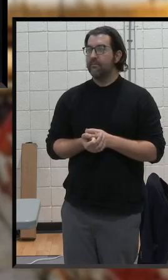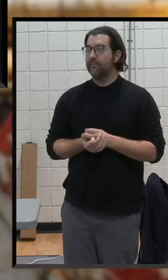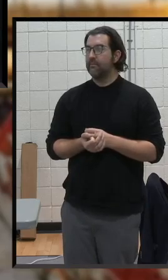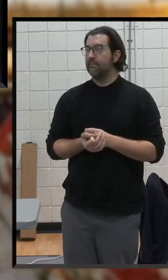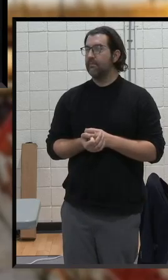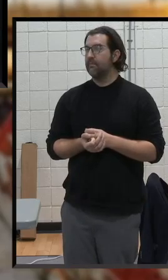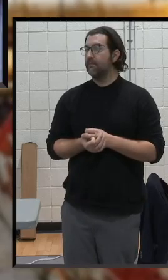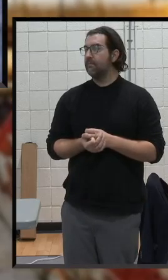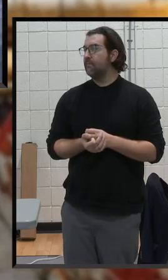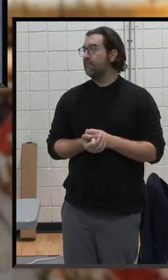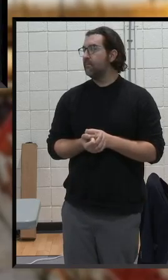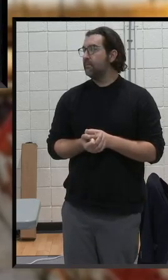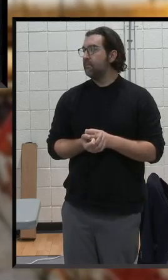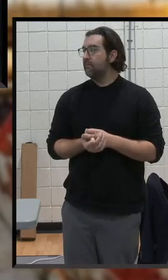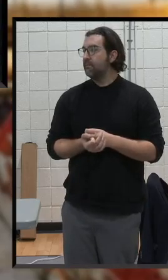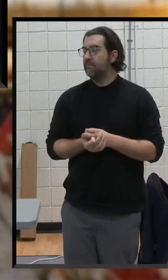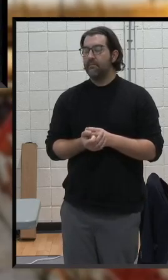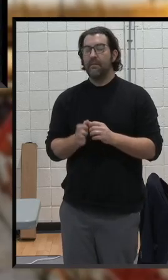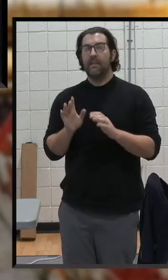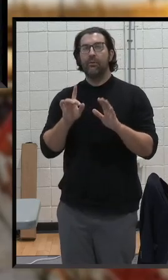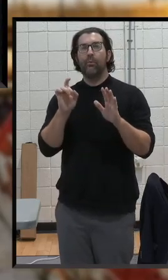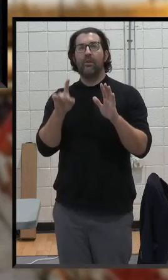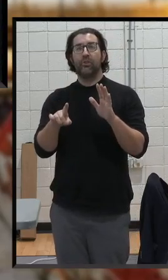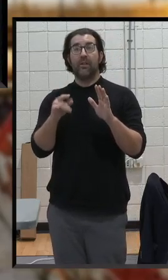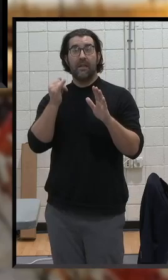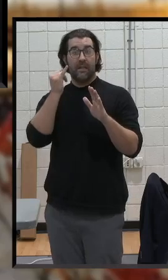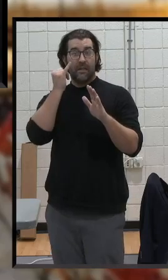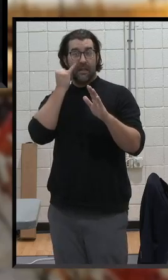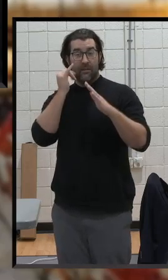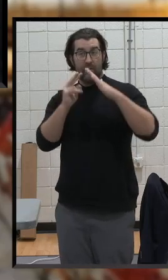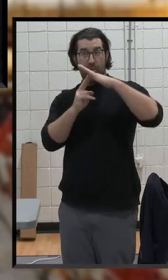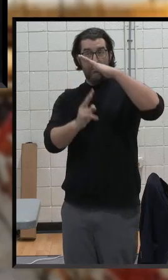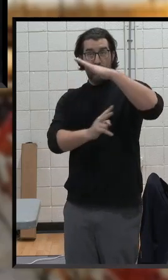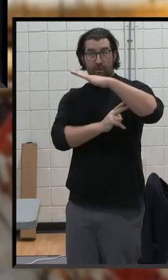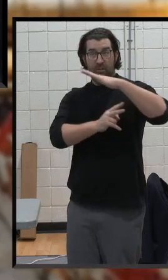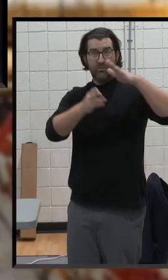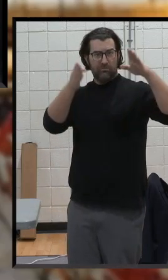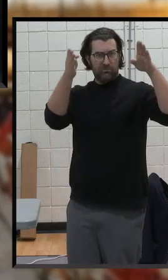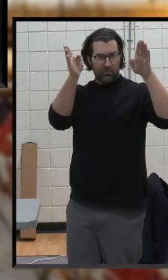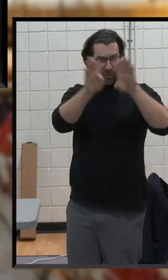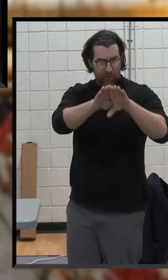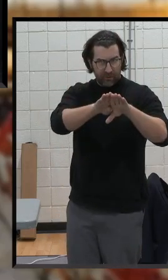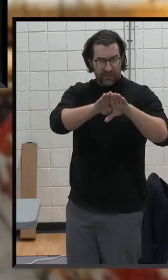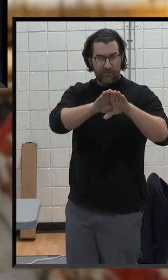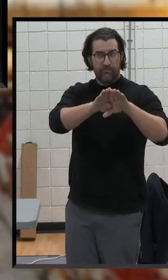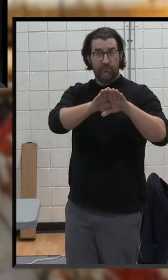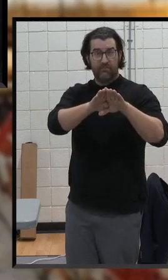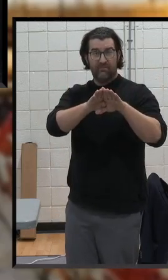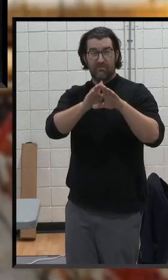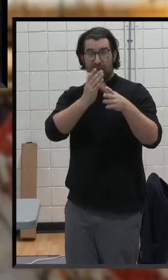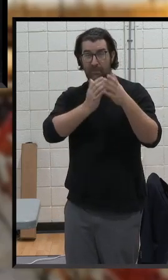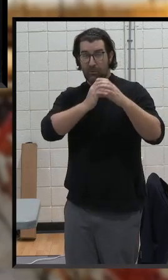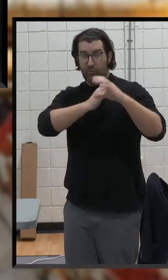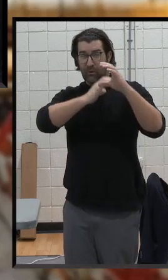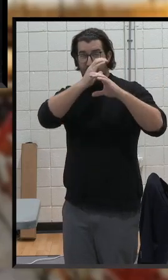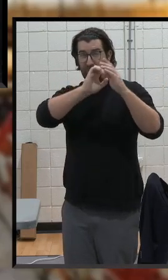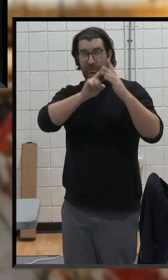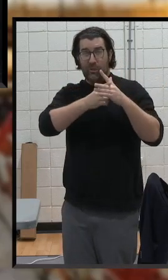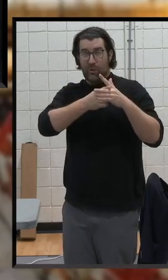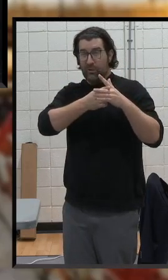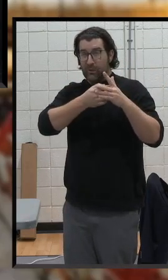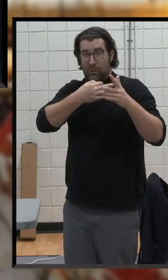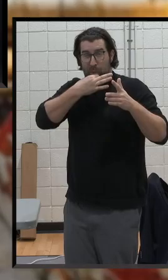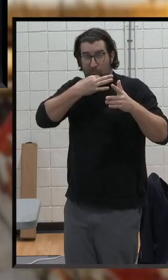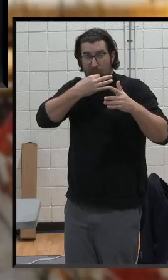So the question was, if we close the bridge today, would construction be able to start any